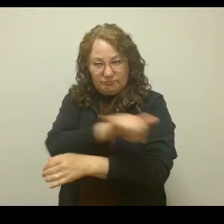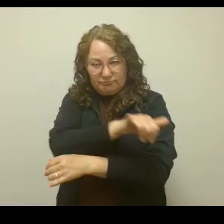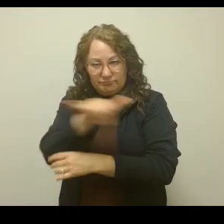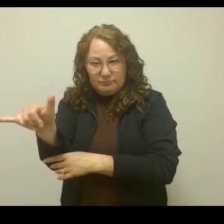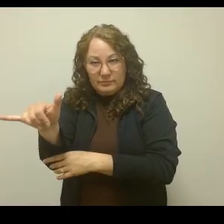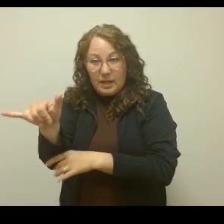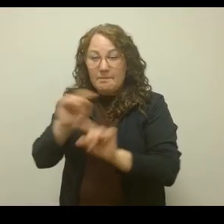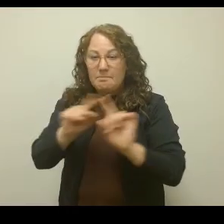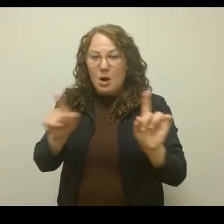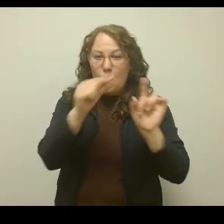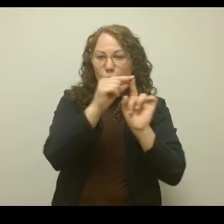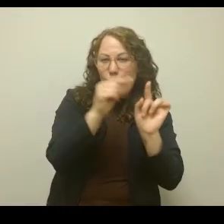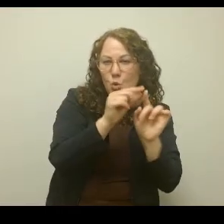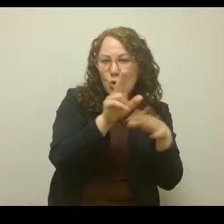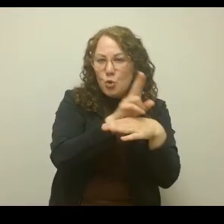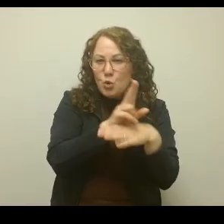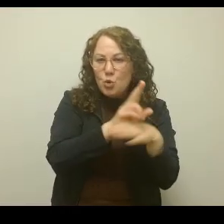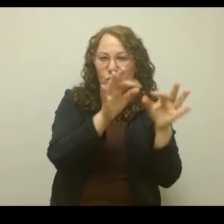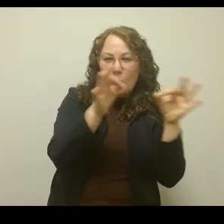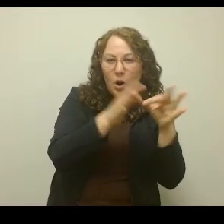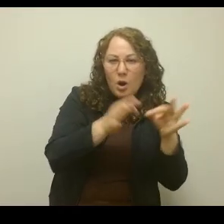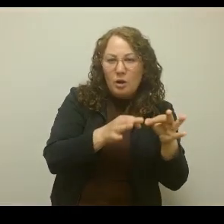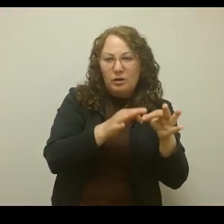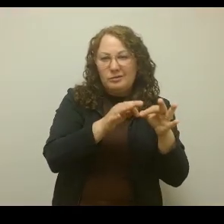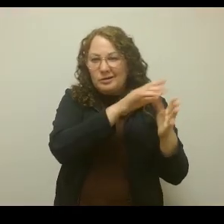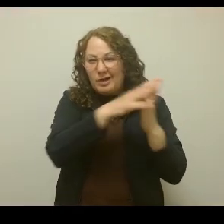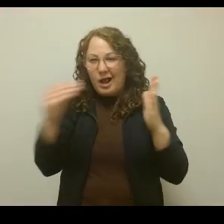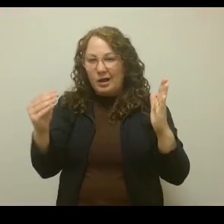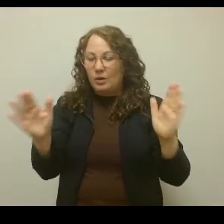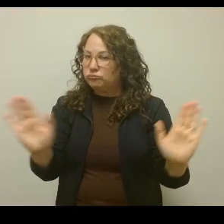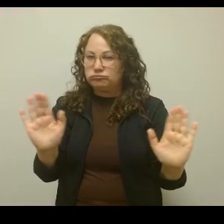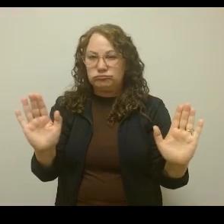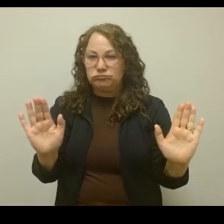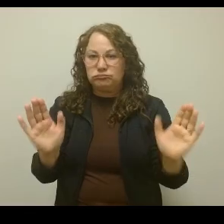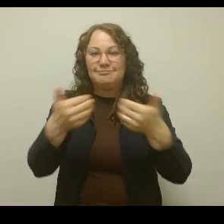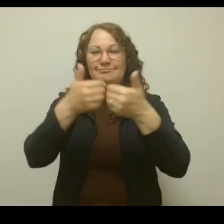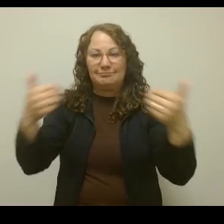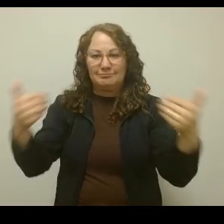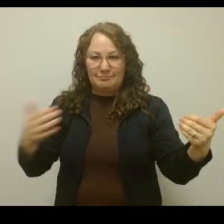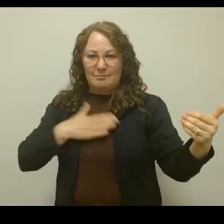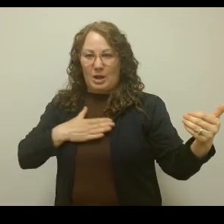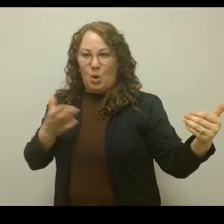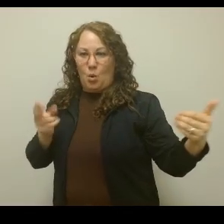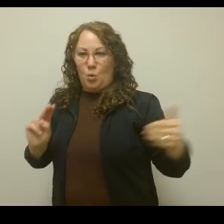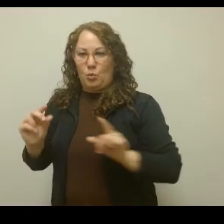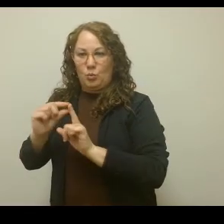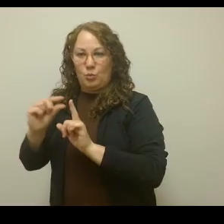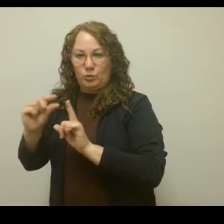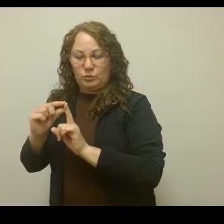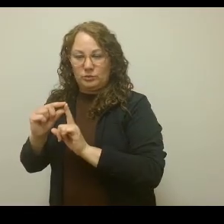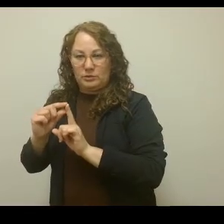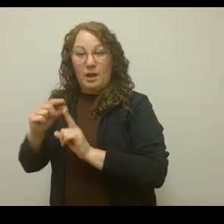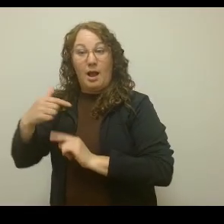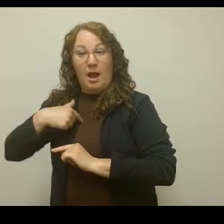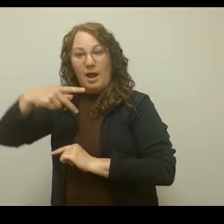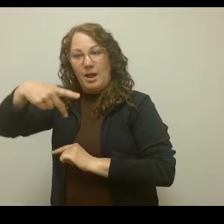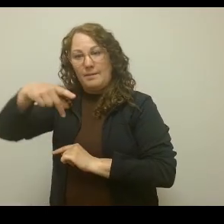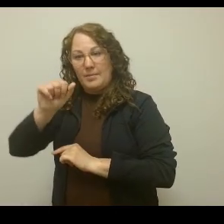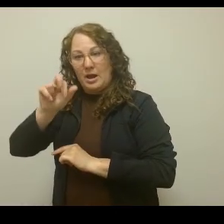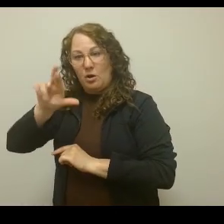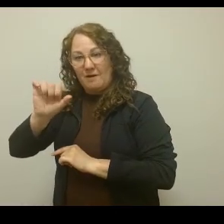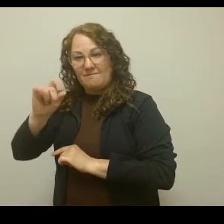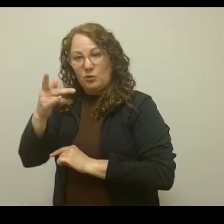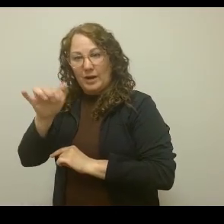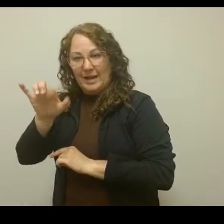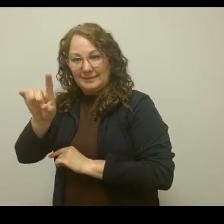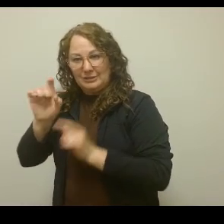did not write word for word from the original, right? So I paraphrased these